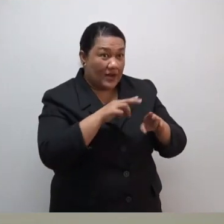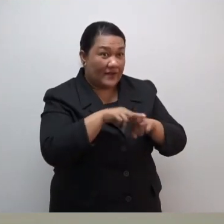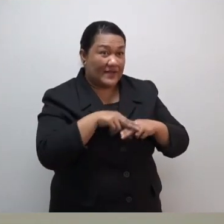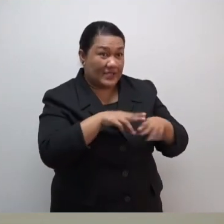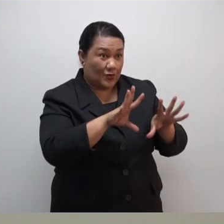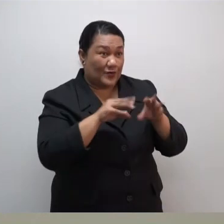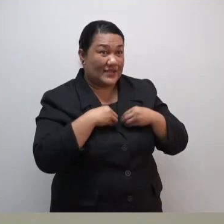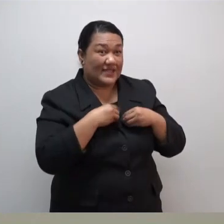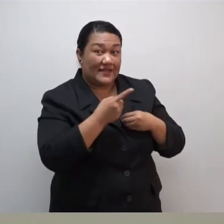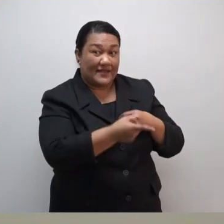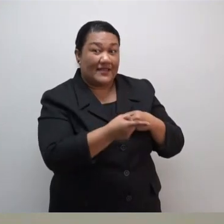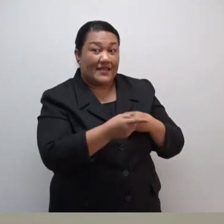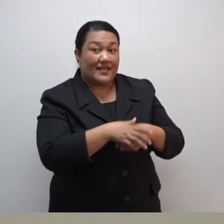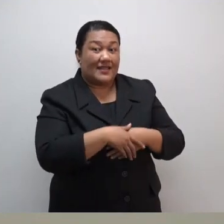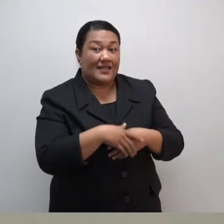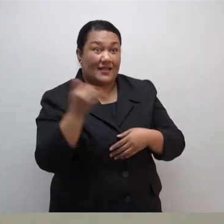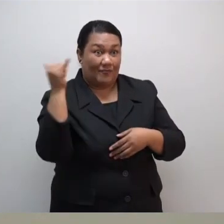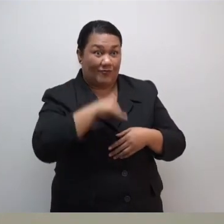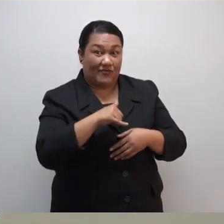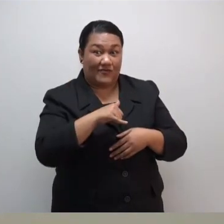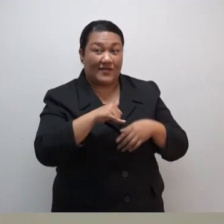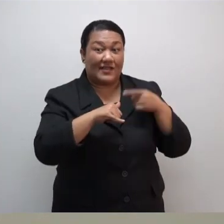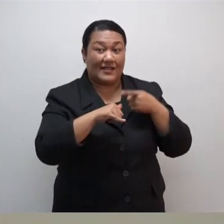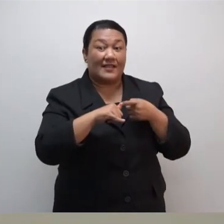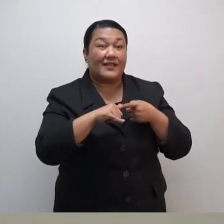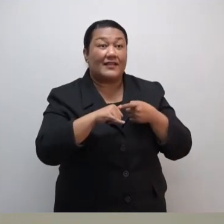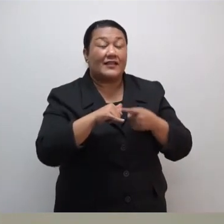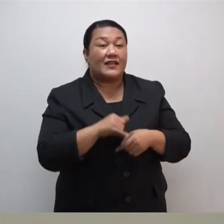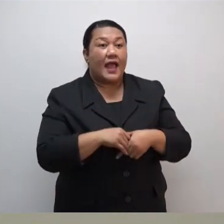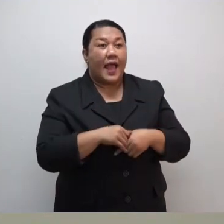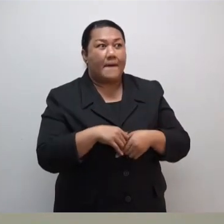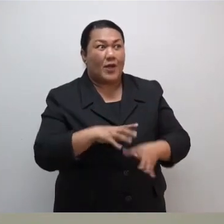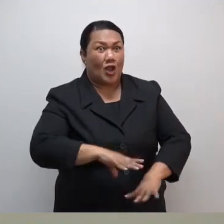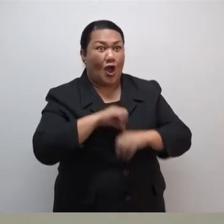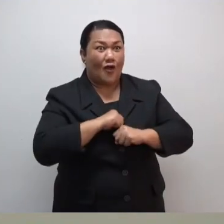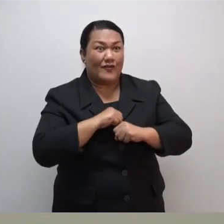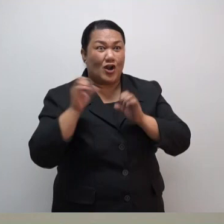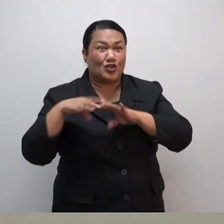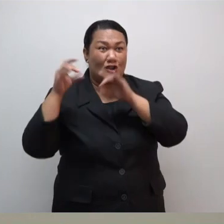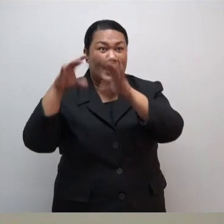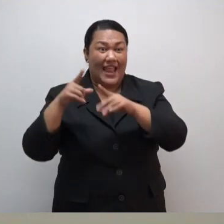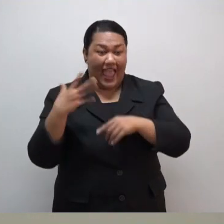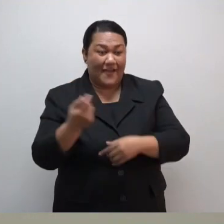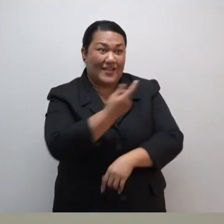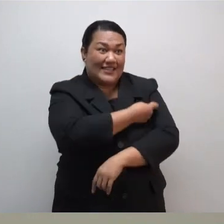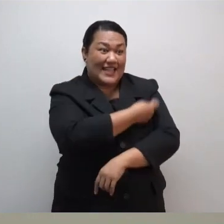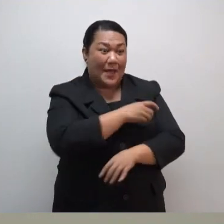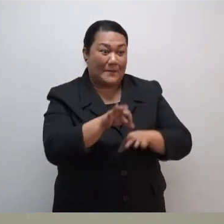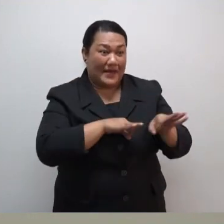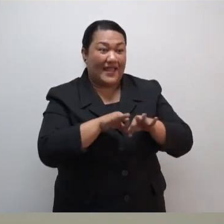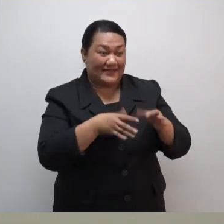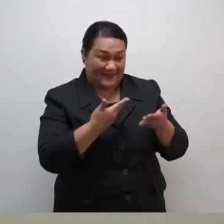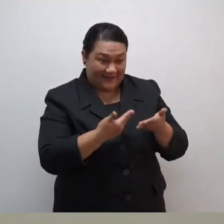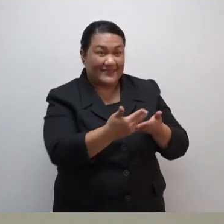prepared for this? And what does it say? Does this say about the confidence Australians are having in Fiji's vaccination plans? Well, this